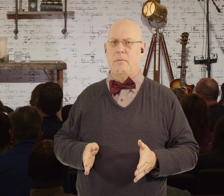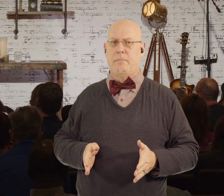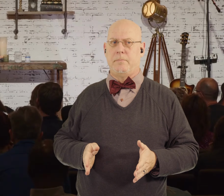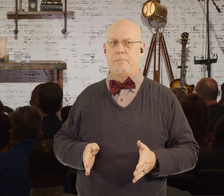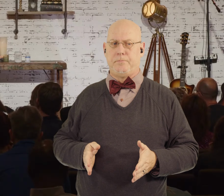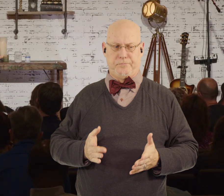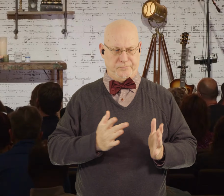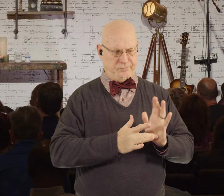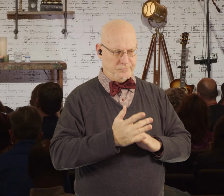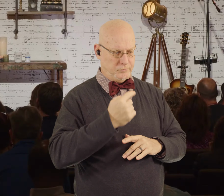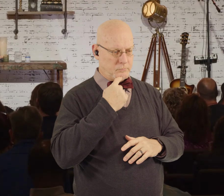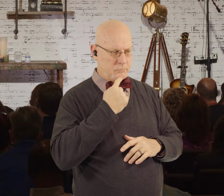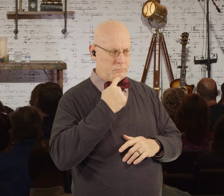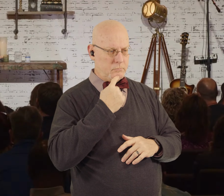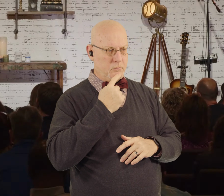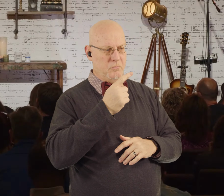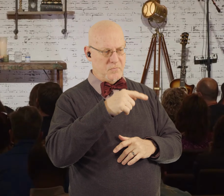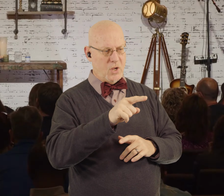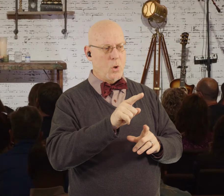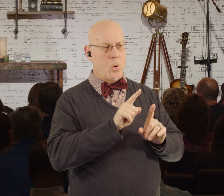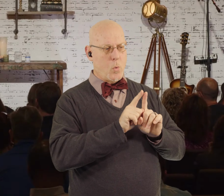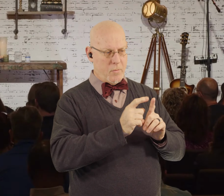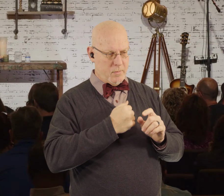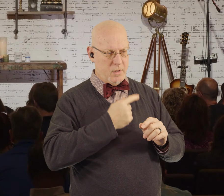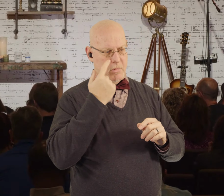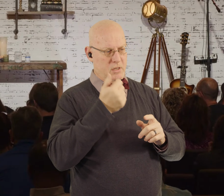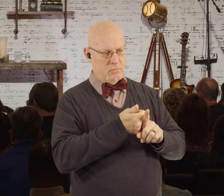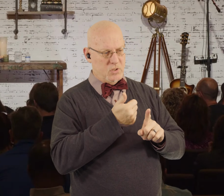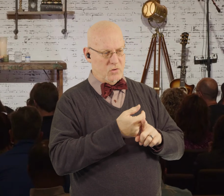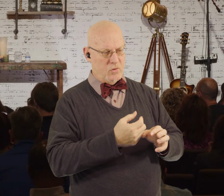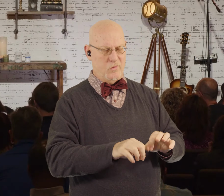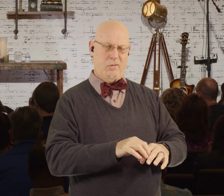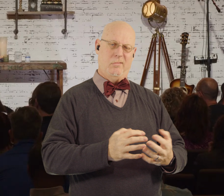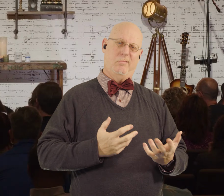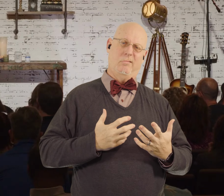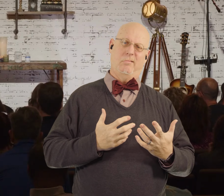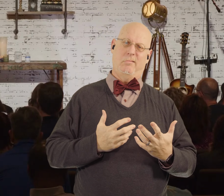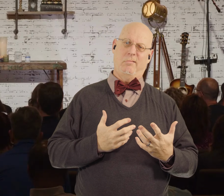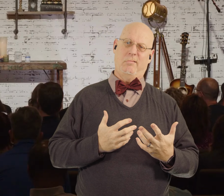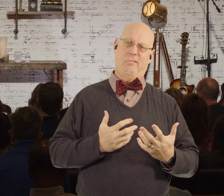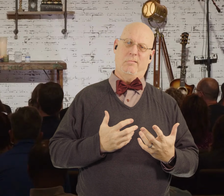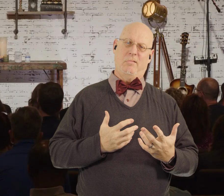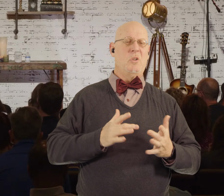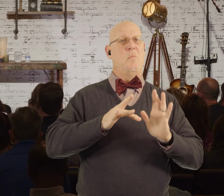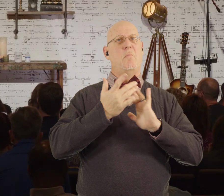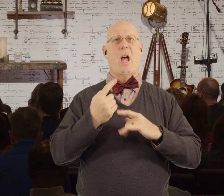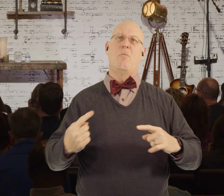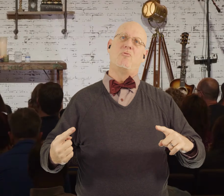nobody. So here Jesus is like, and they will walk with me because they're worthy. And you're like,